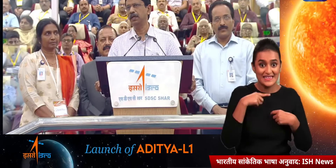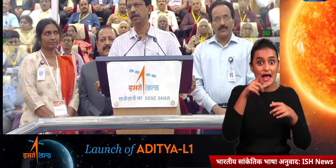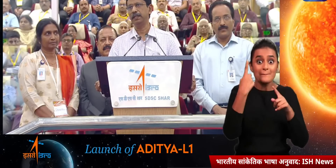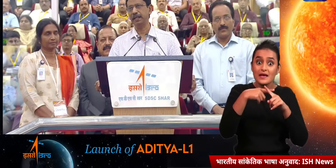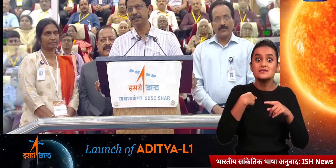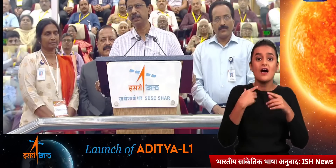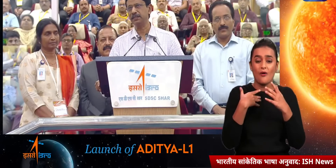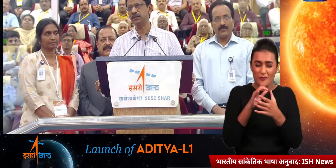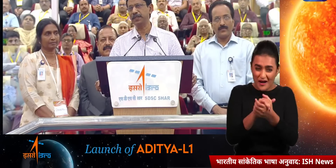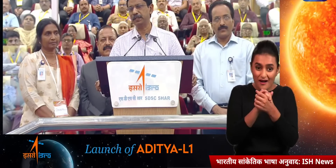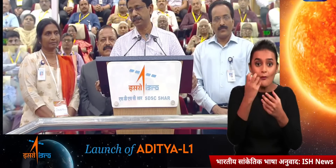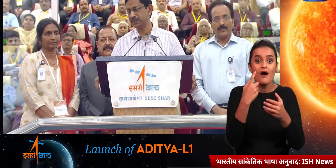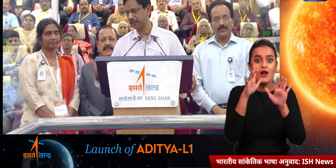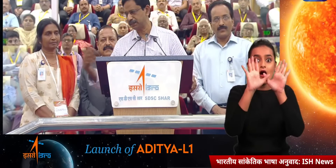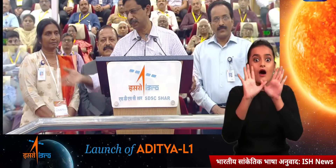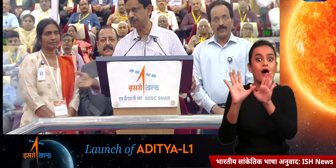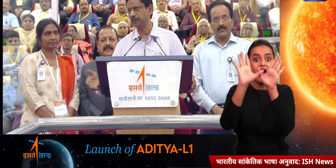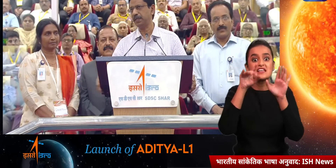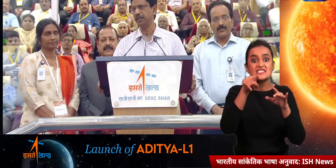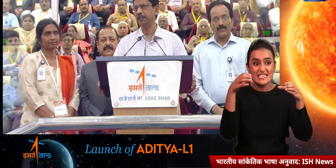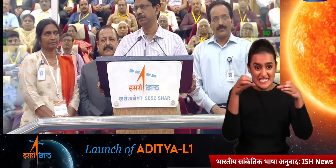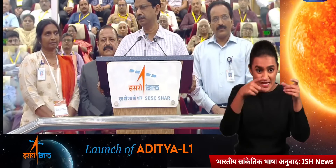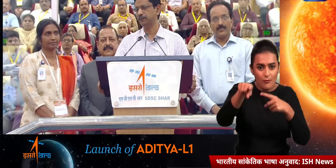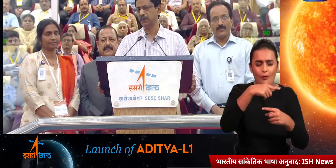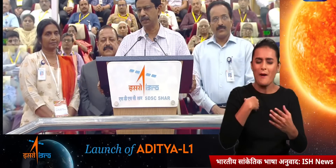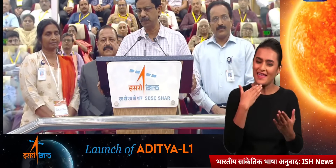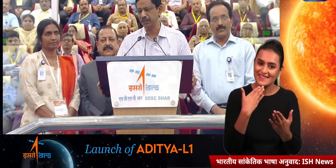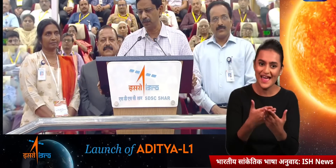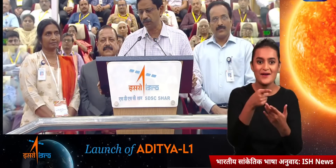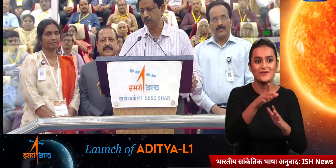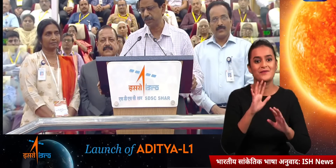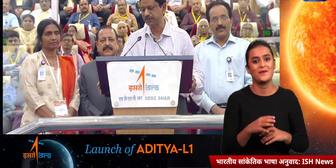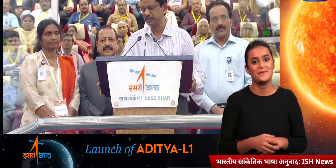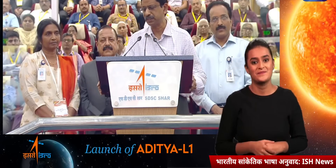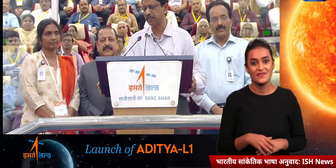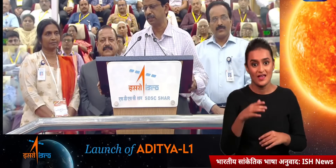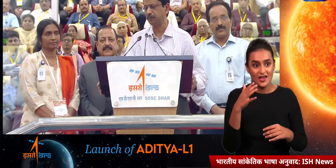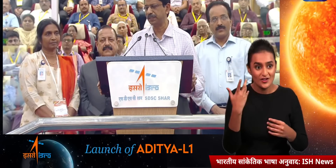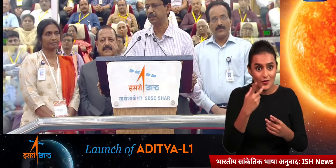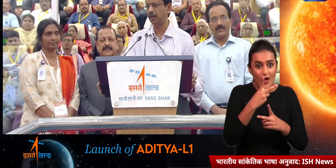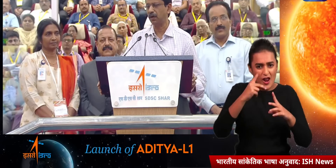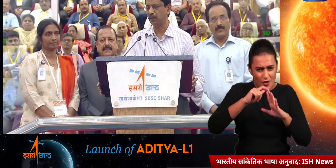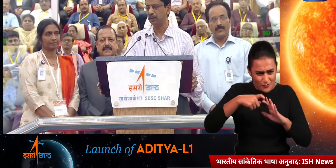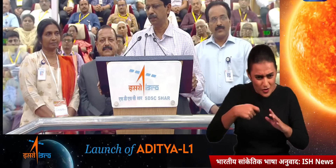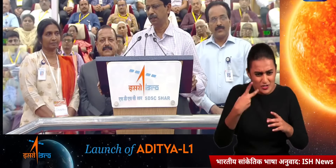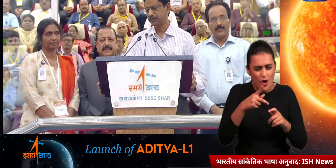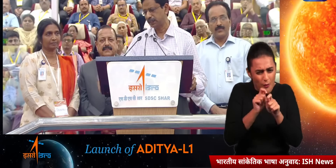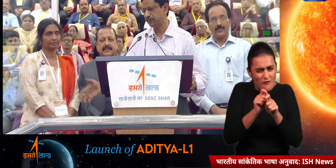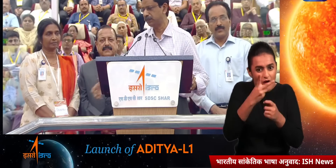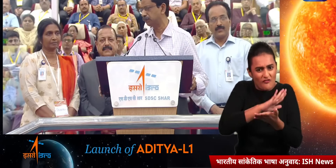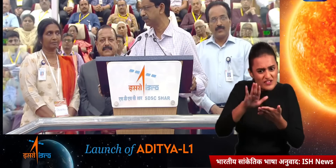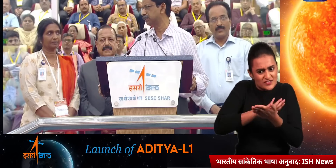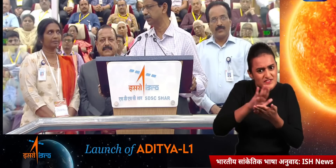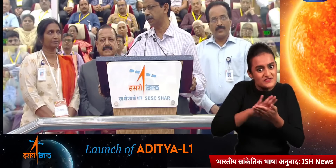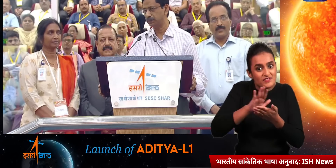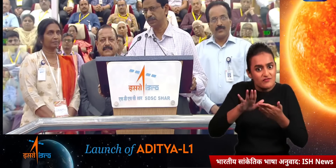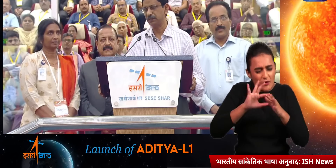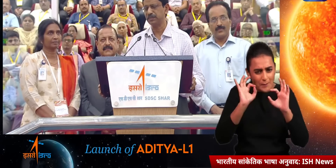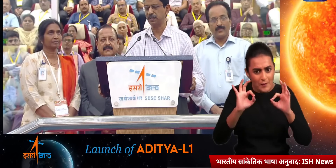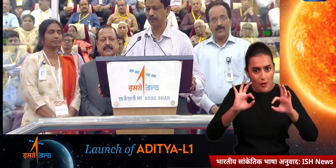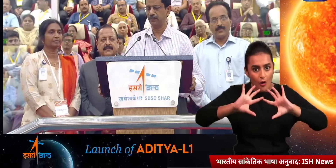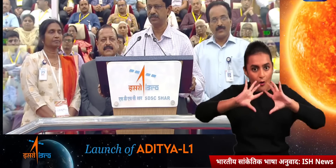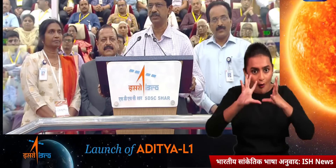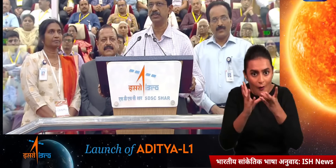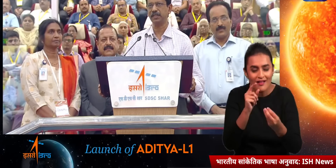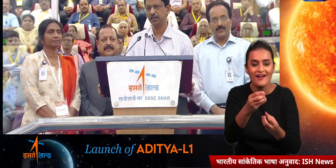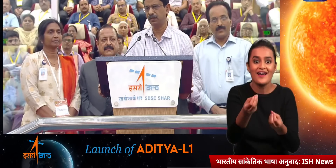team an excellent time ahead for completing all the operations and completing all scientific objectives